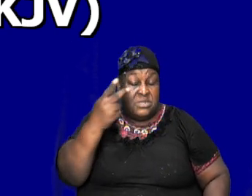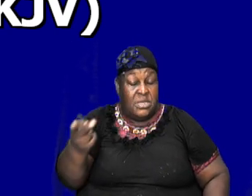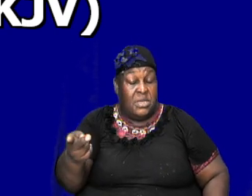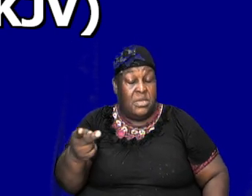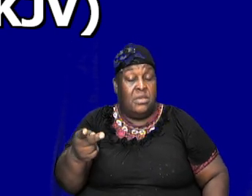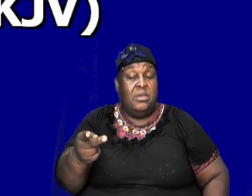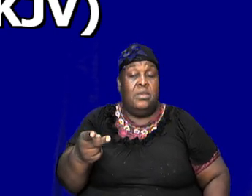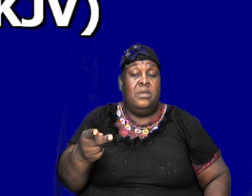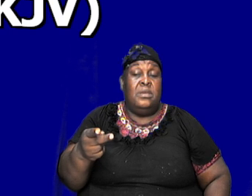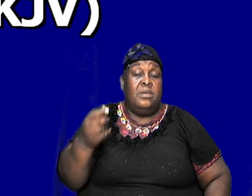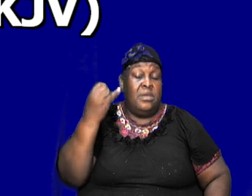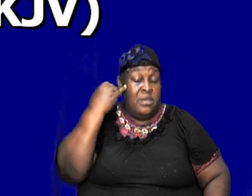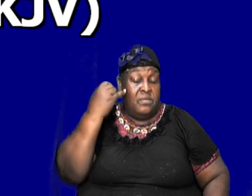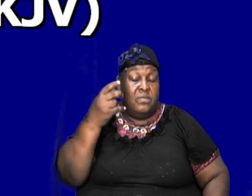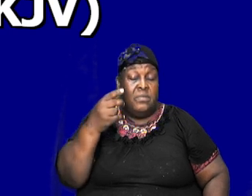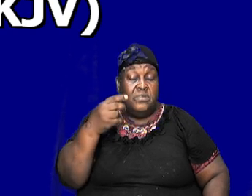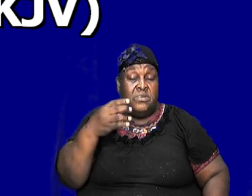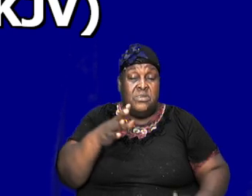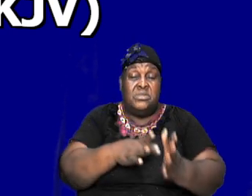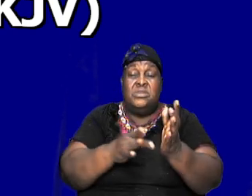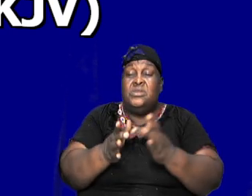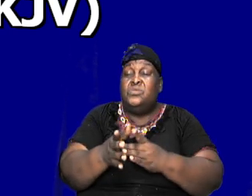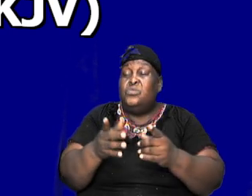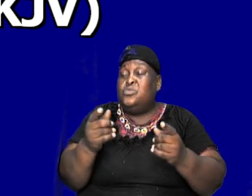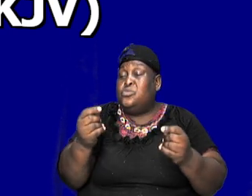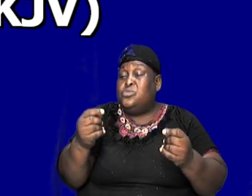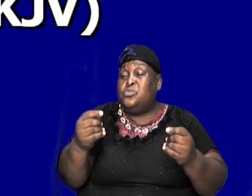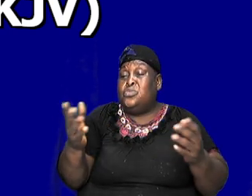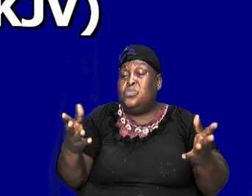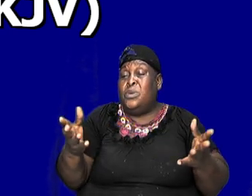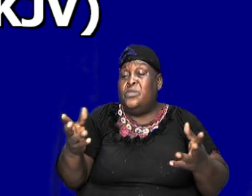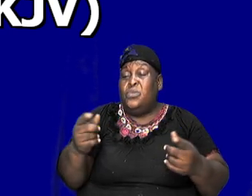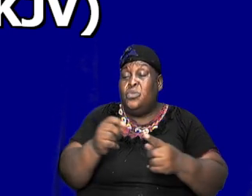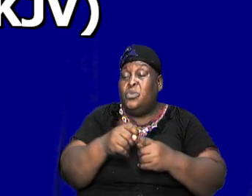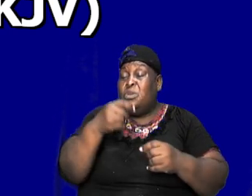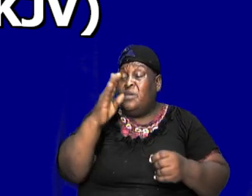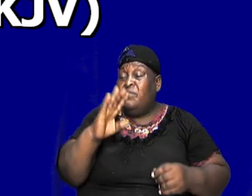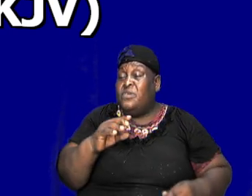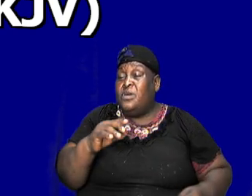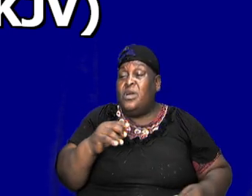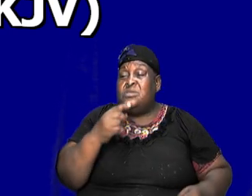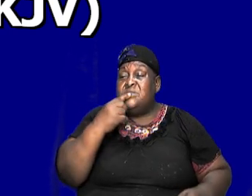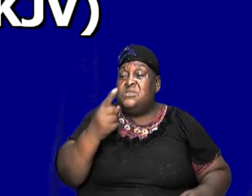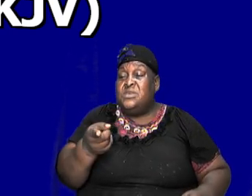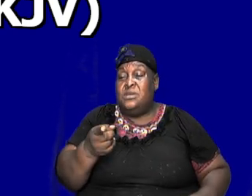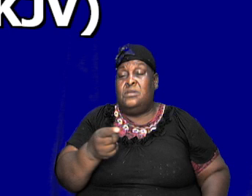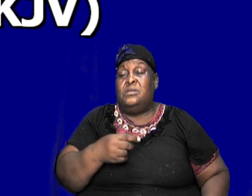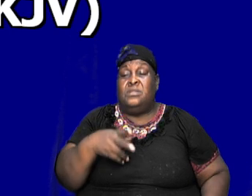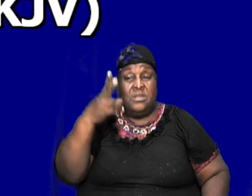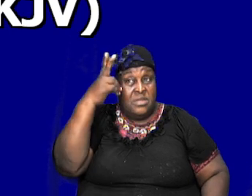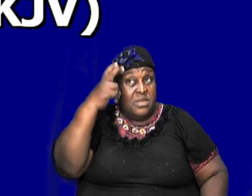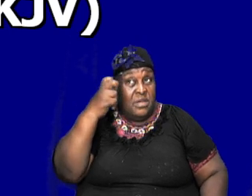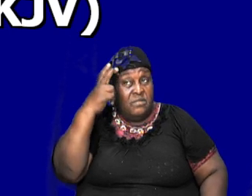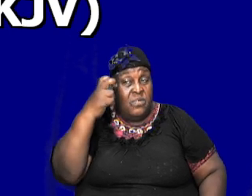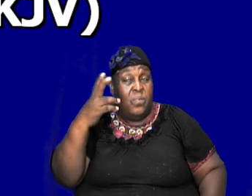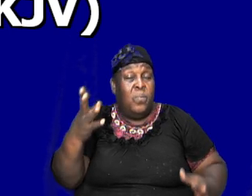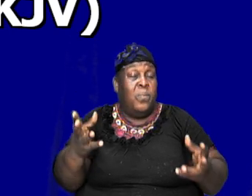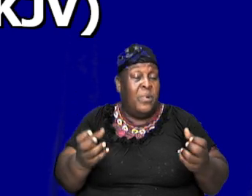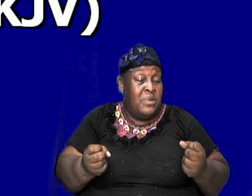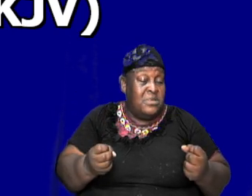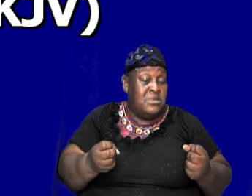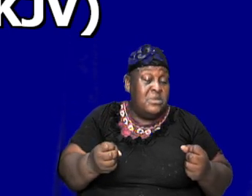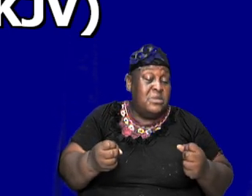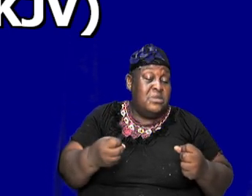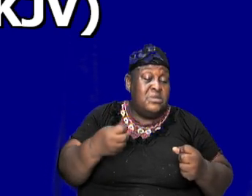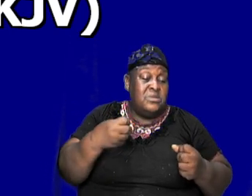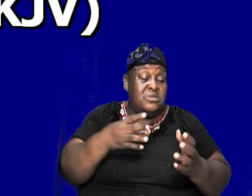Don't put him to the test. Don't put him on trial. The devil wanted Jesus, you know, to tempt, as it were,